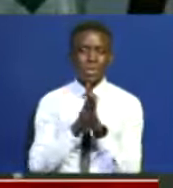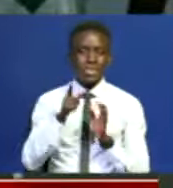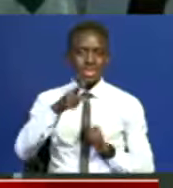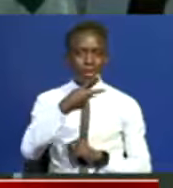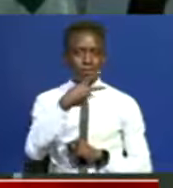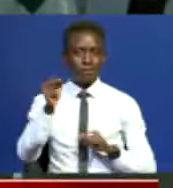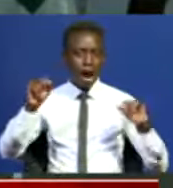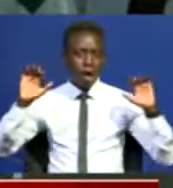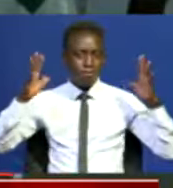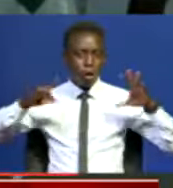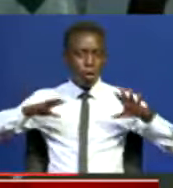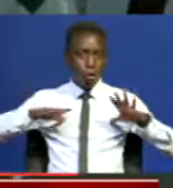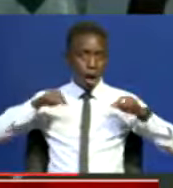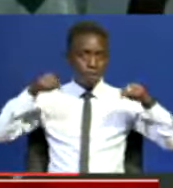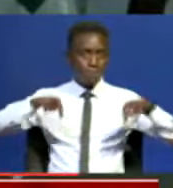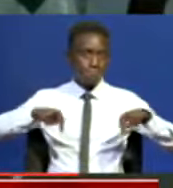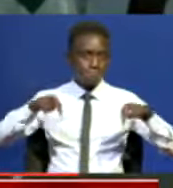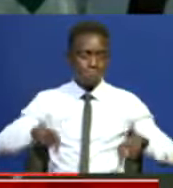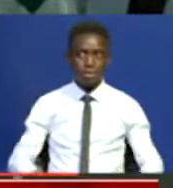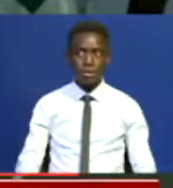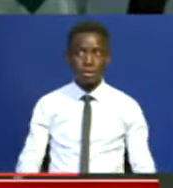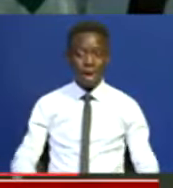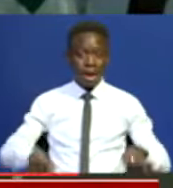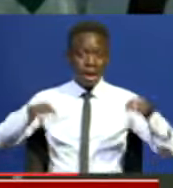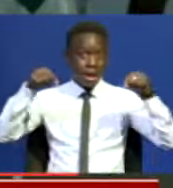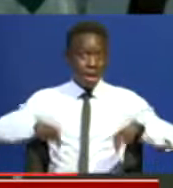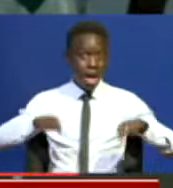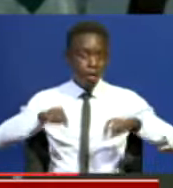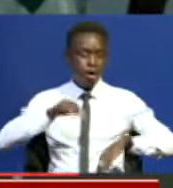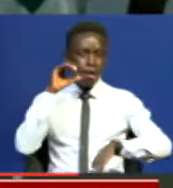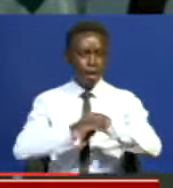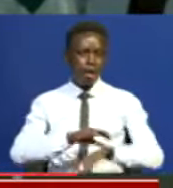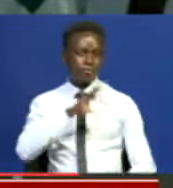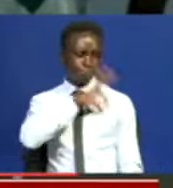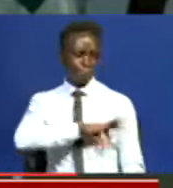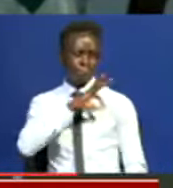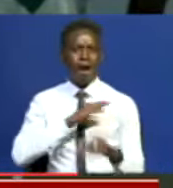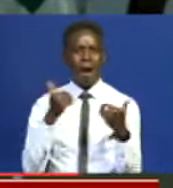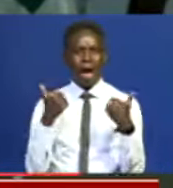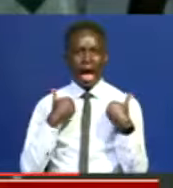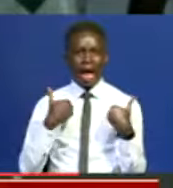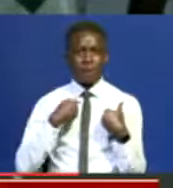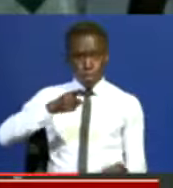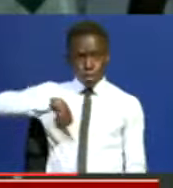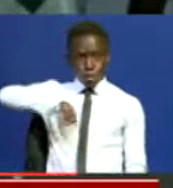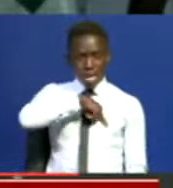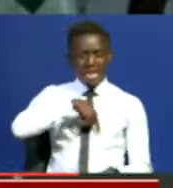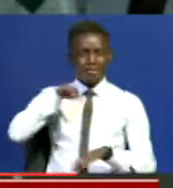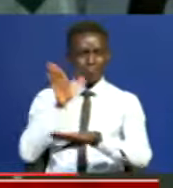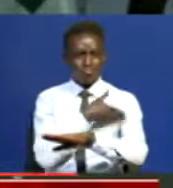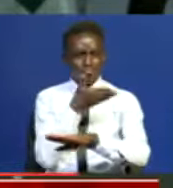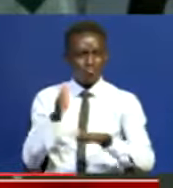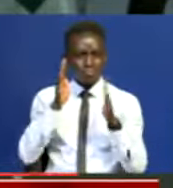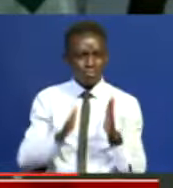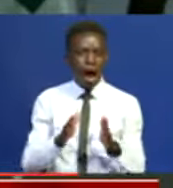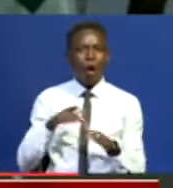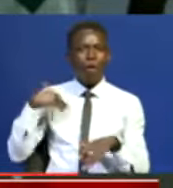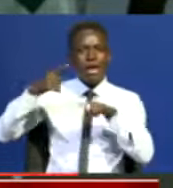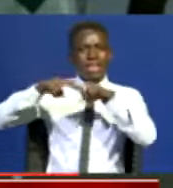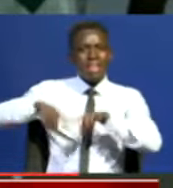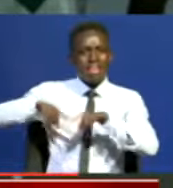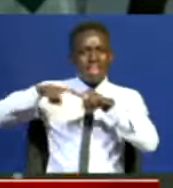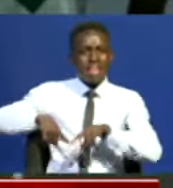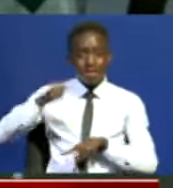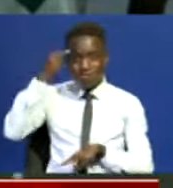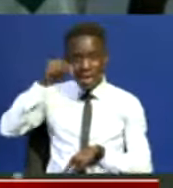hii, sisi tunapata mapato, watu kama sisi wenye tunaimba, tunategemea wakati hii kwa watoto